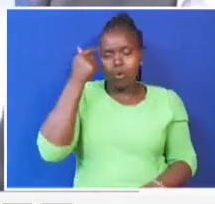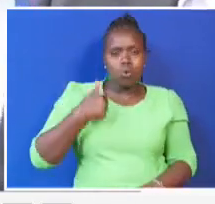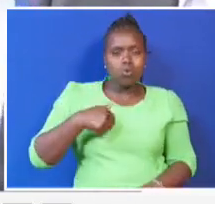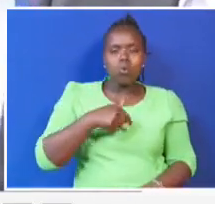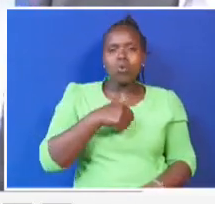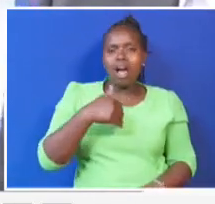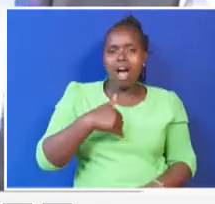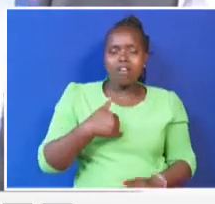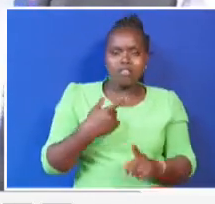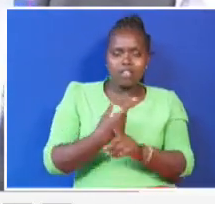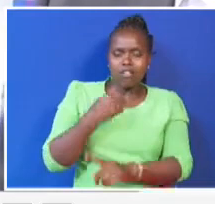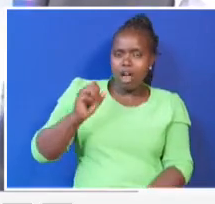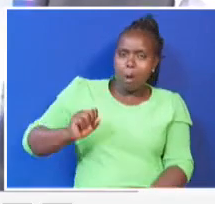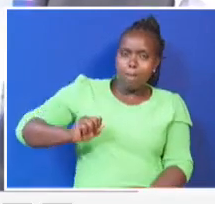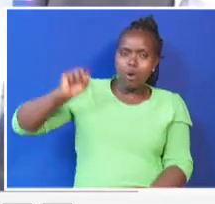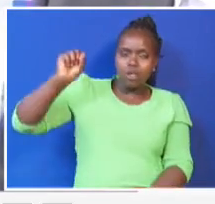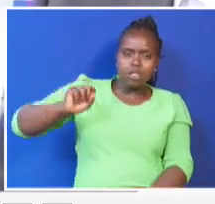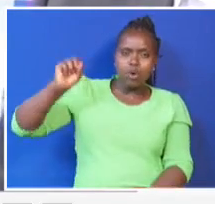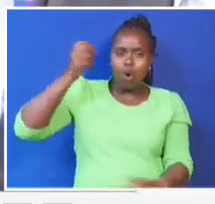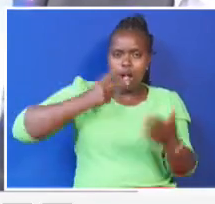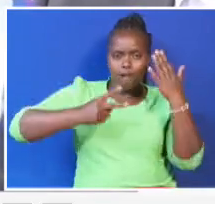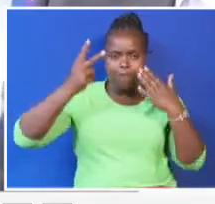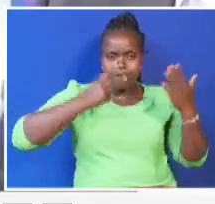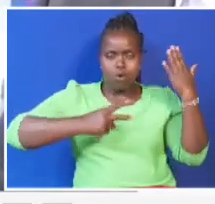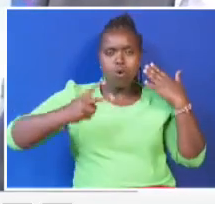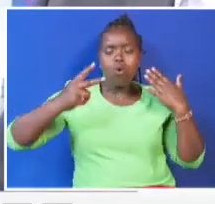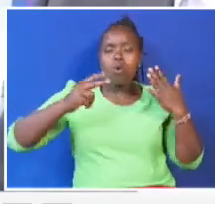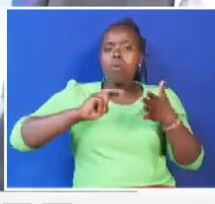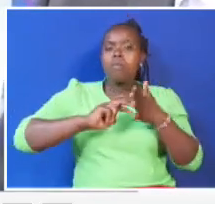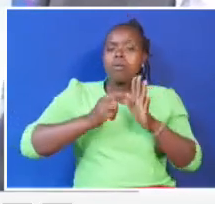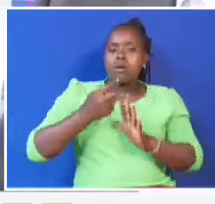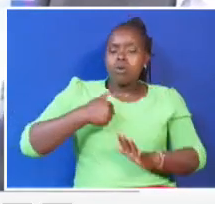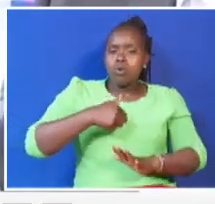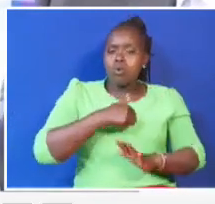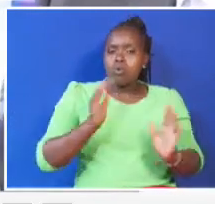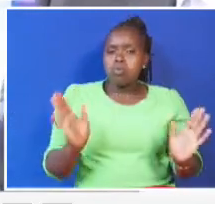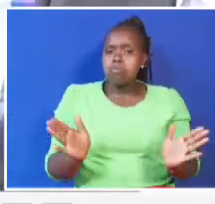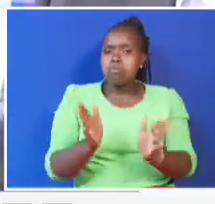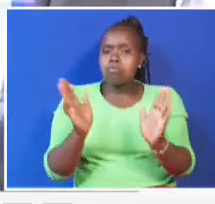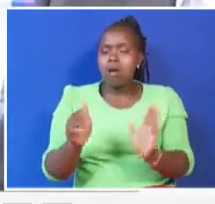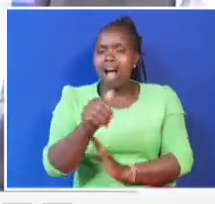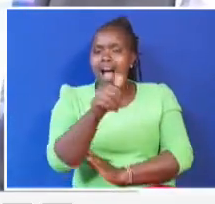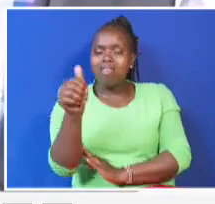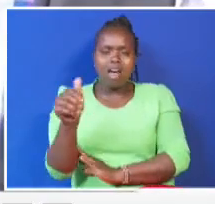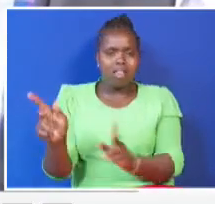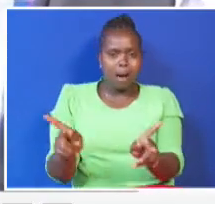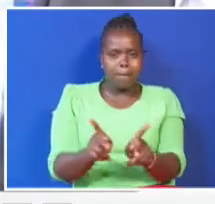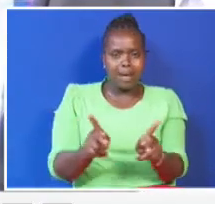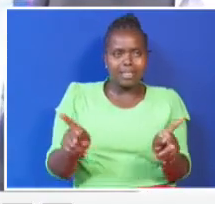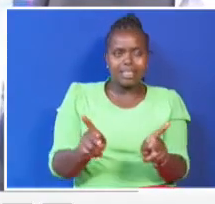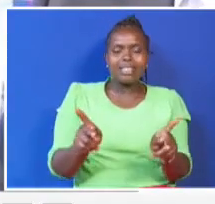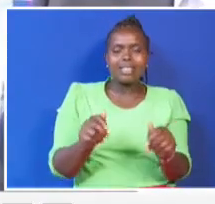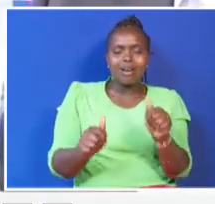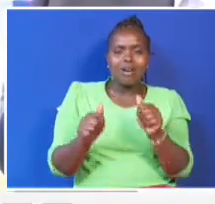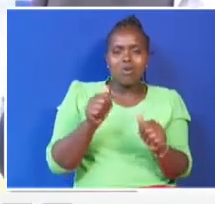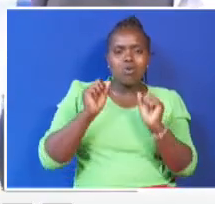a different political view, and therefore we encourage the setting up of other parties which